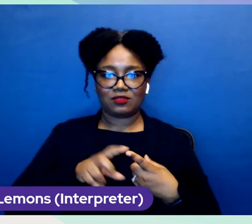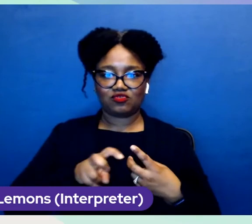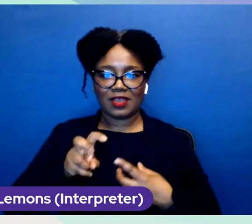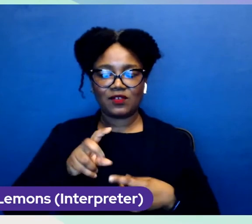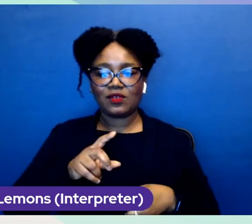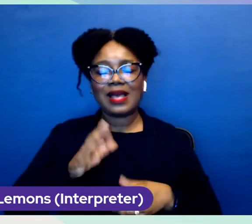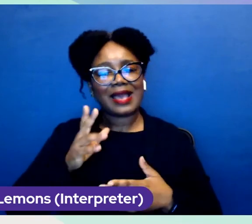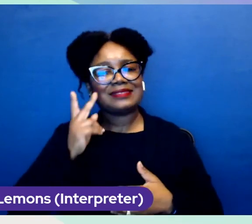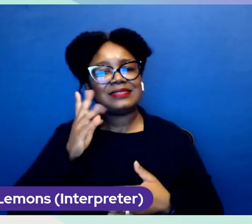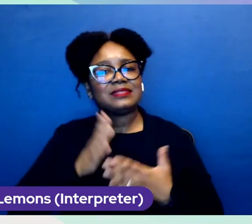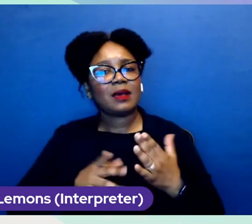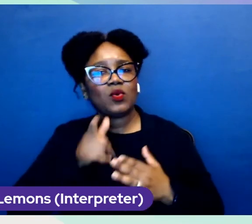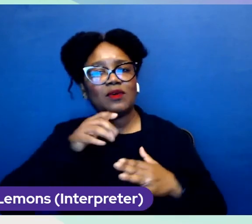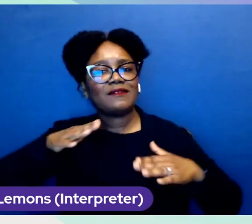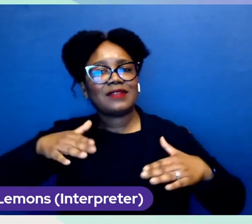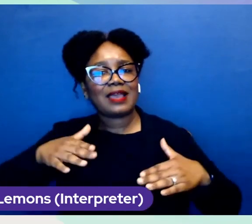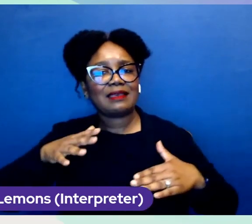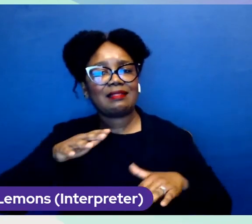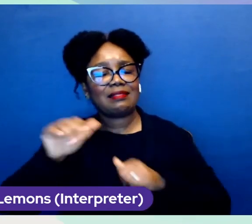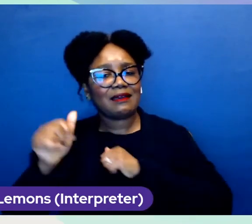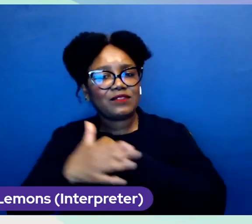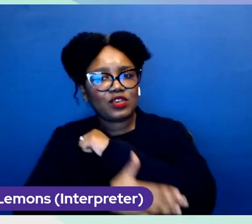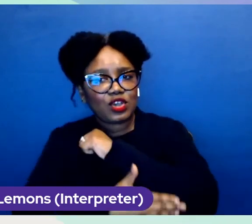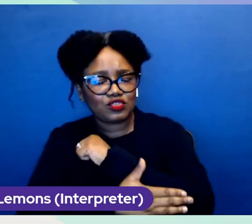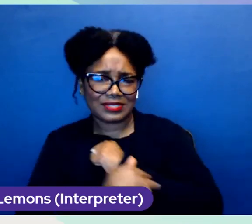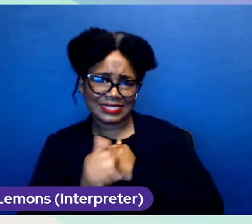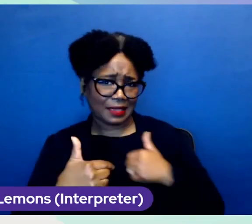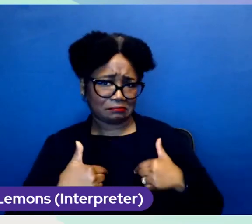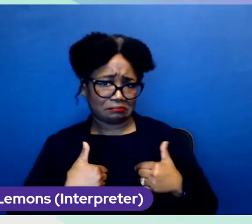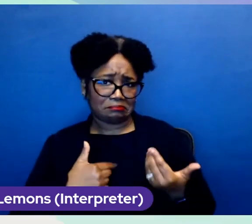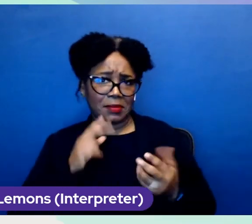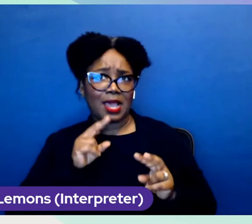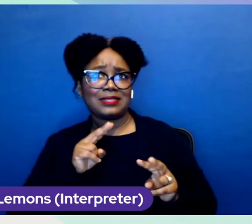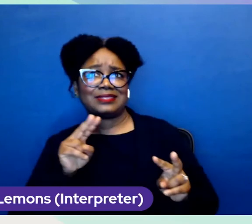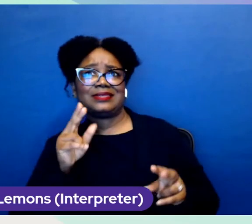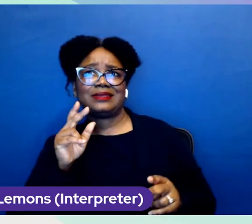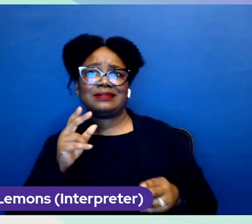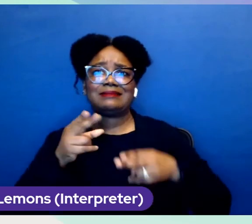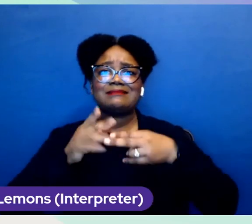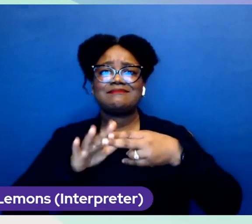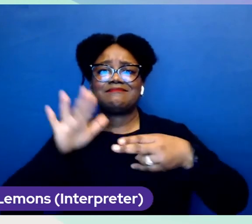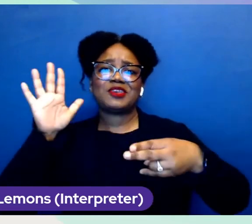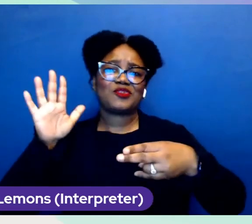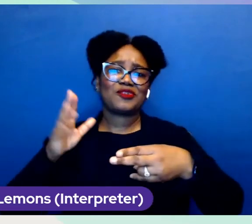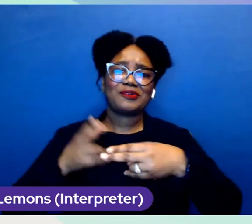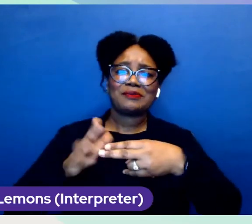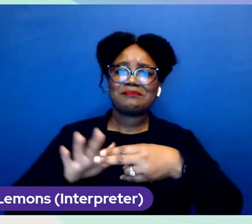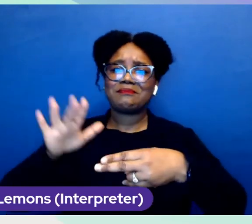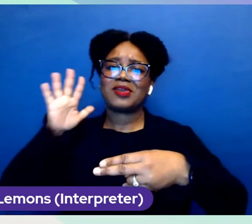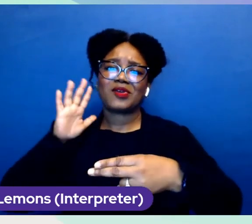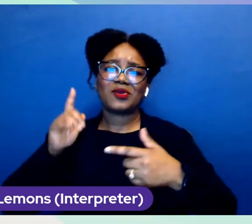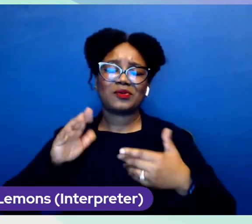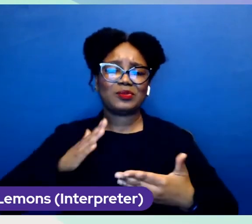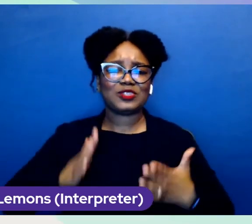bigger musicians, and even us who are still looking up to bigger and bigger musicians, you know. I think, first of all, we need